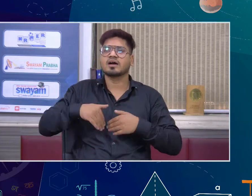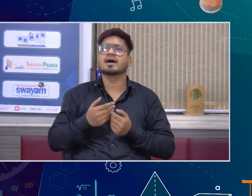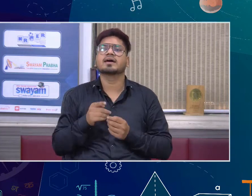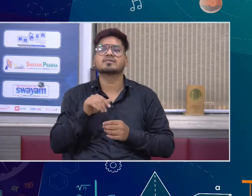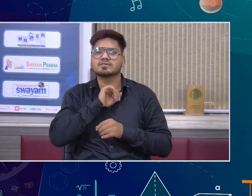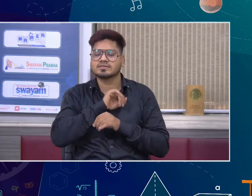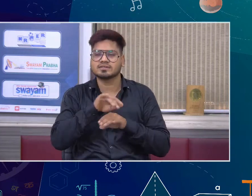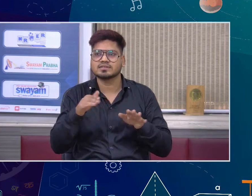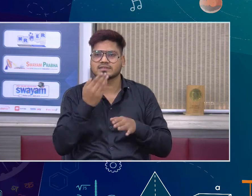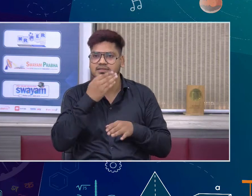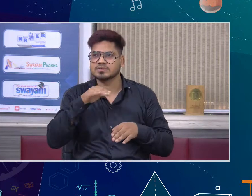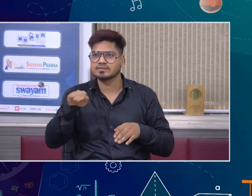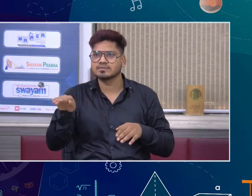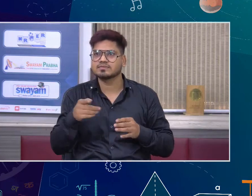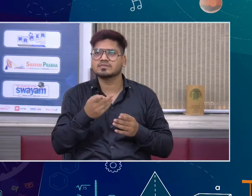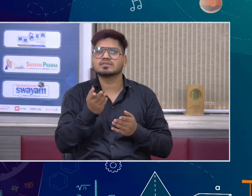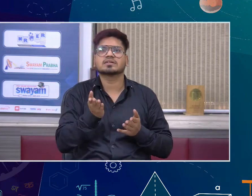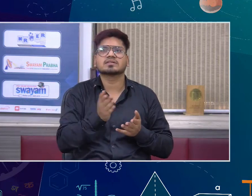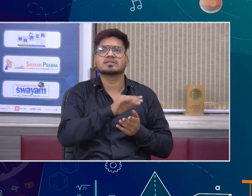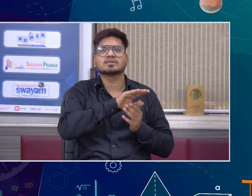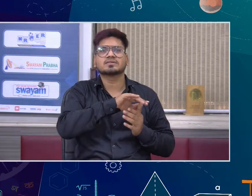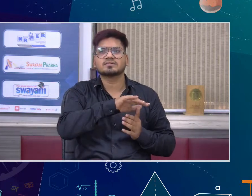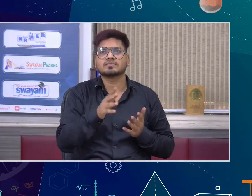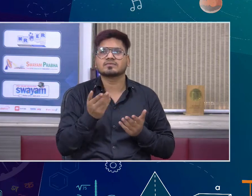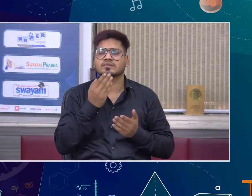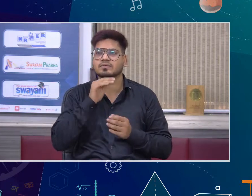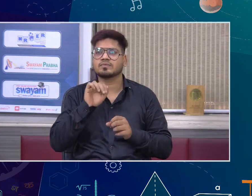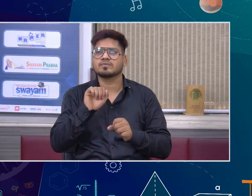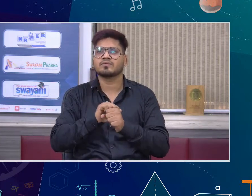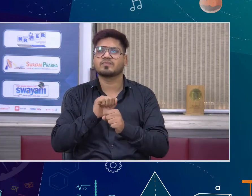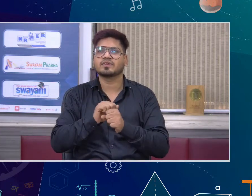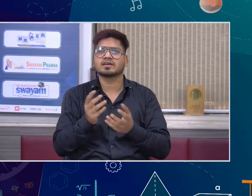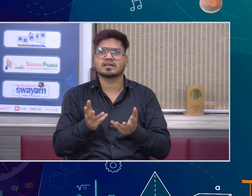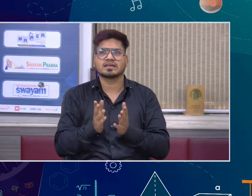to send some homework to our students?